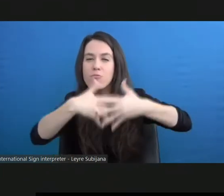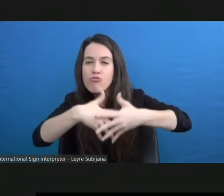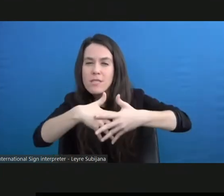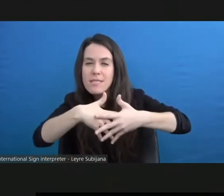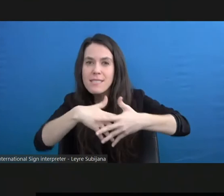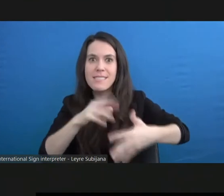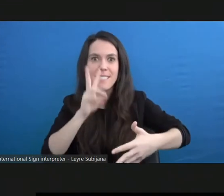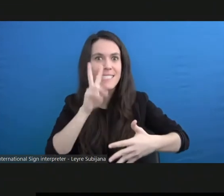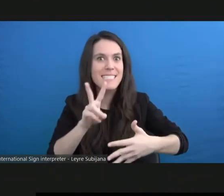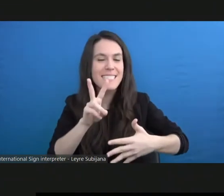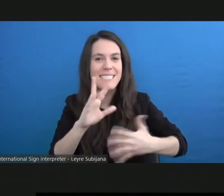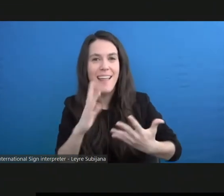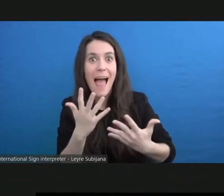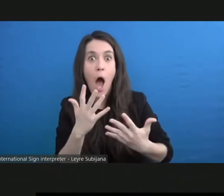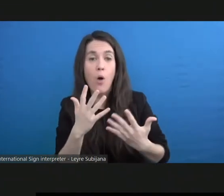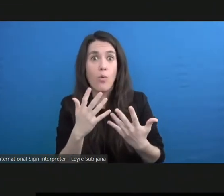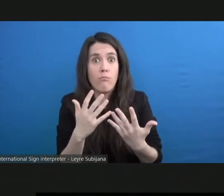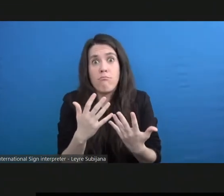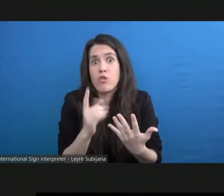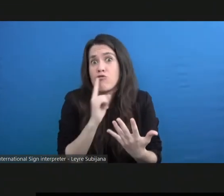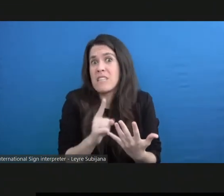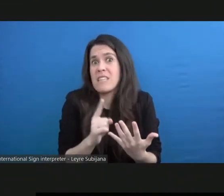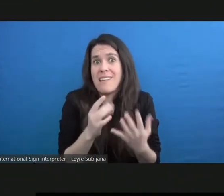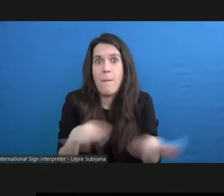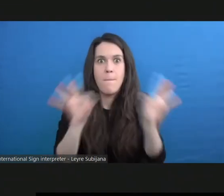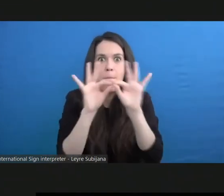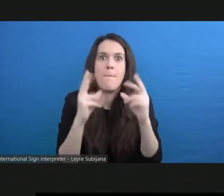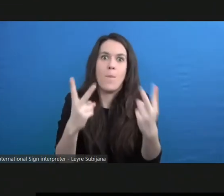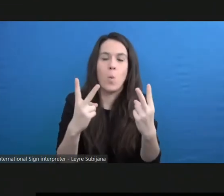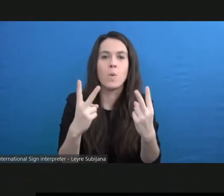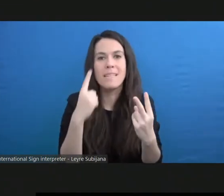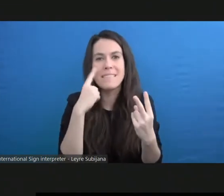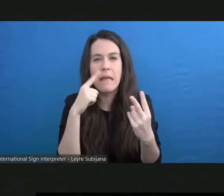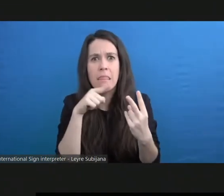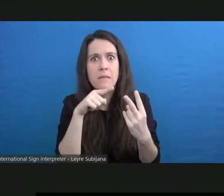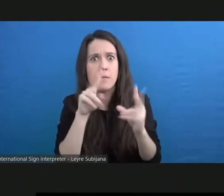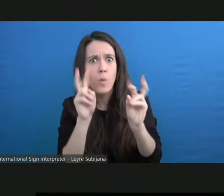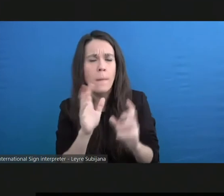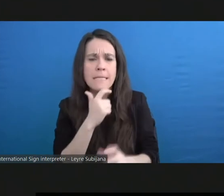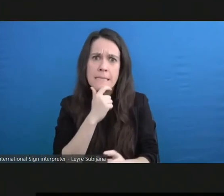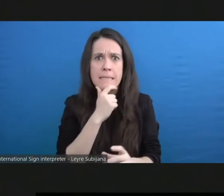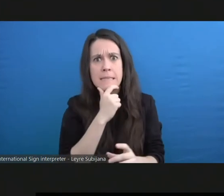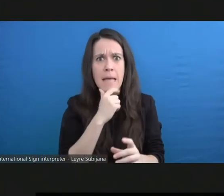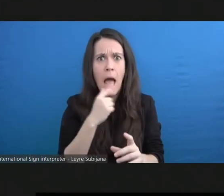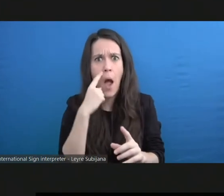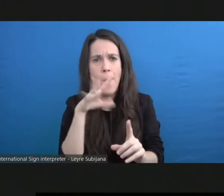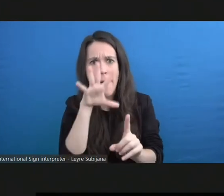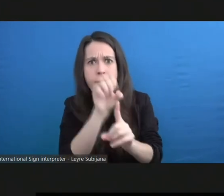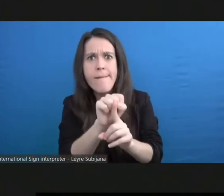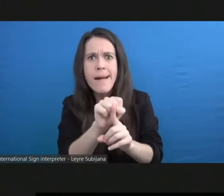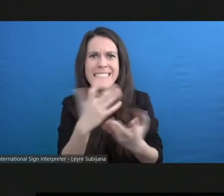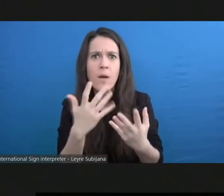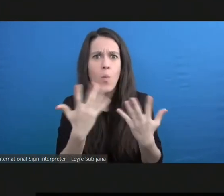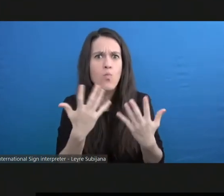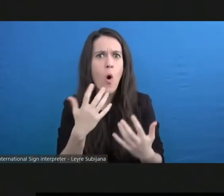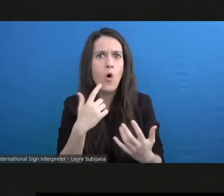it's extremely important to address this this issue and to tackle the possible risks of